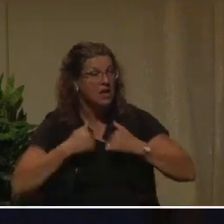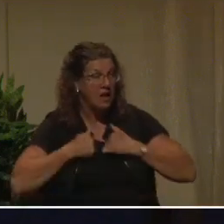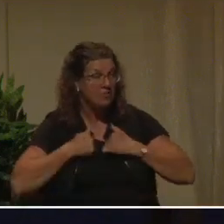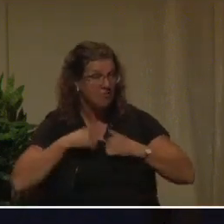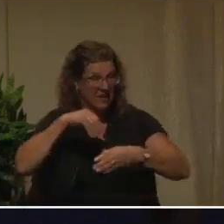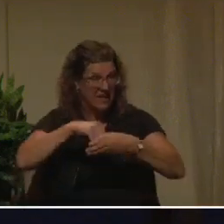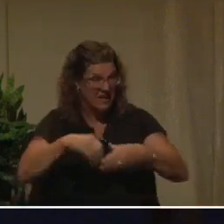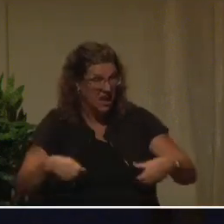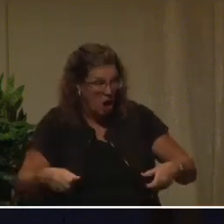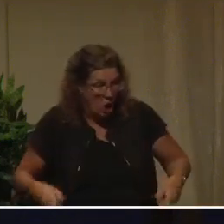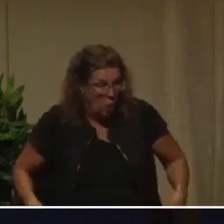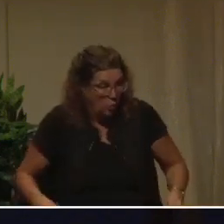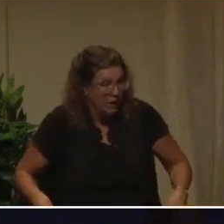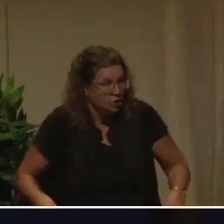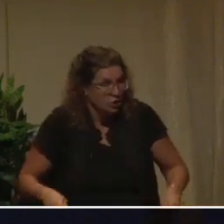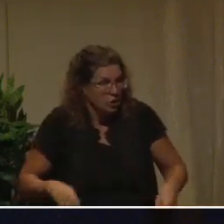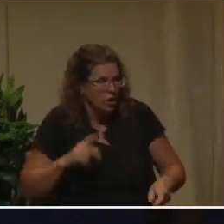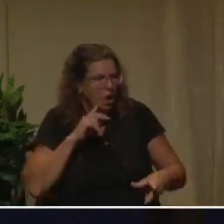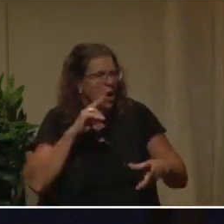become painful.